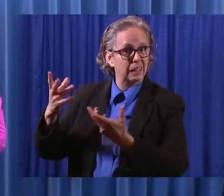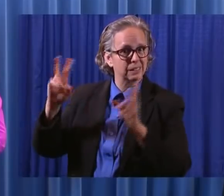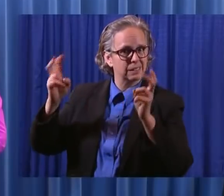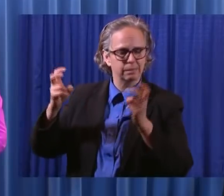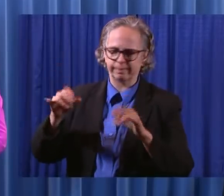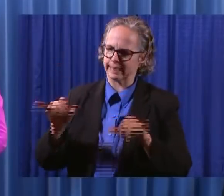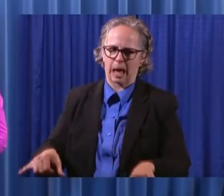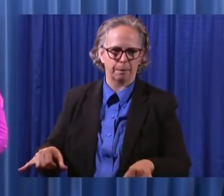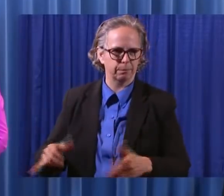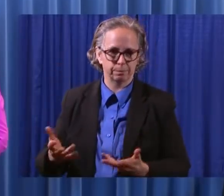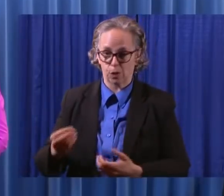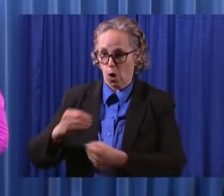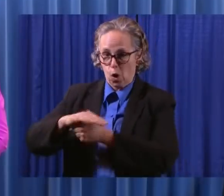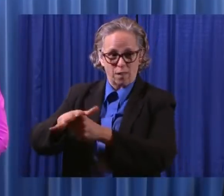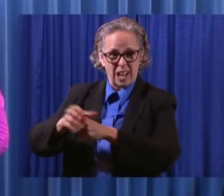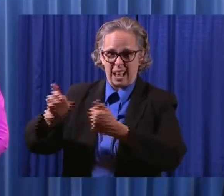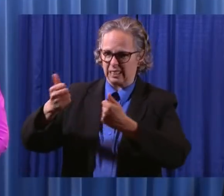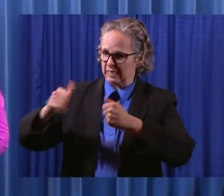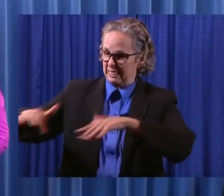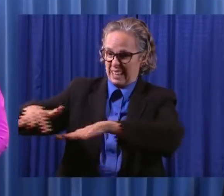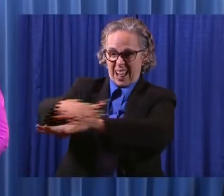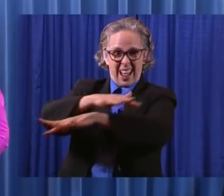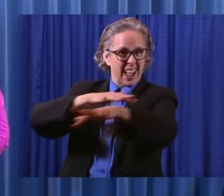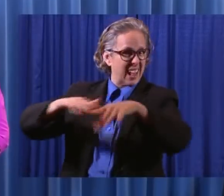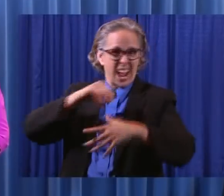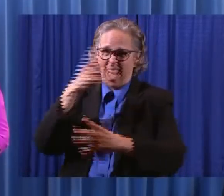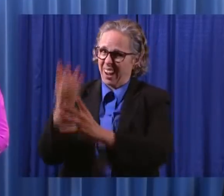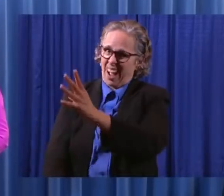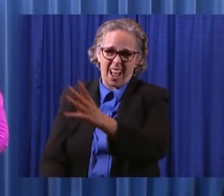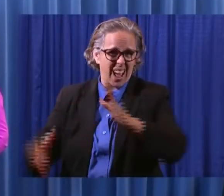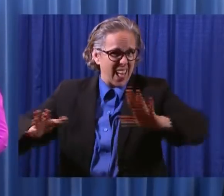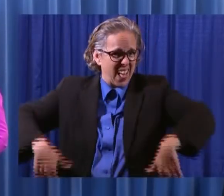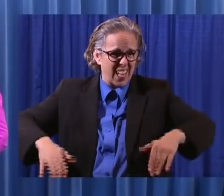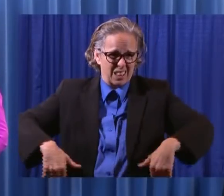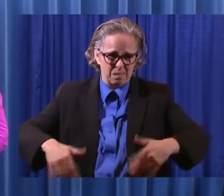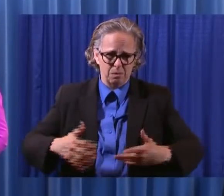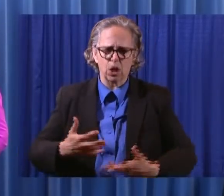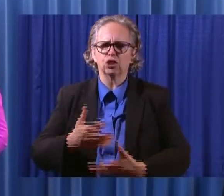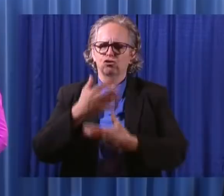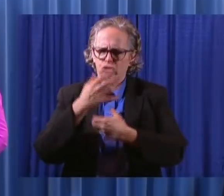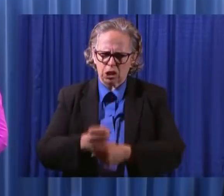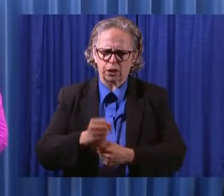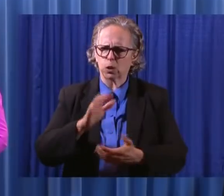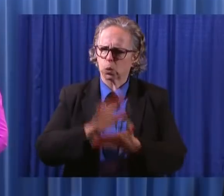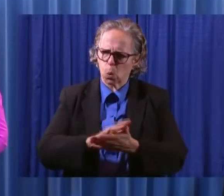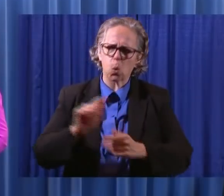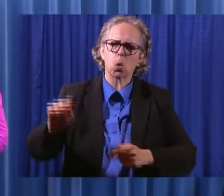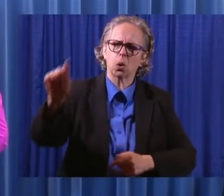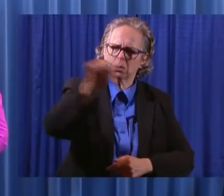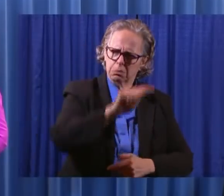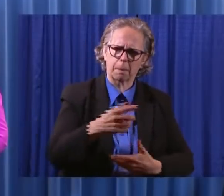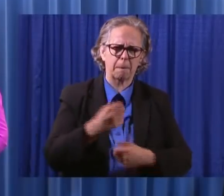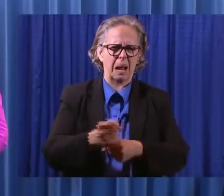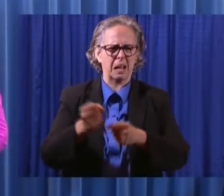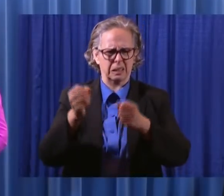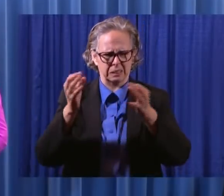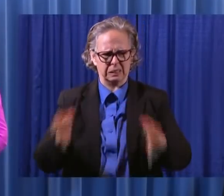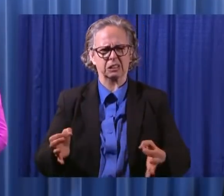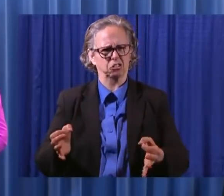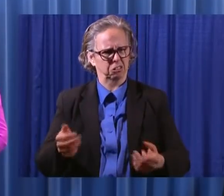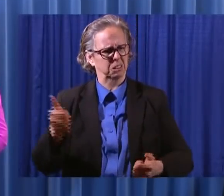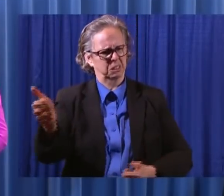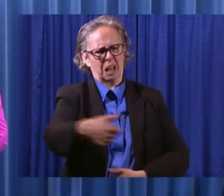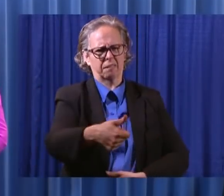that the schools are going to do the best they can to protect not only the students, but also to